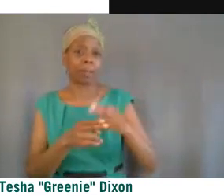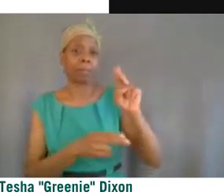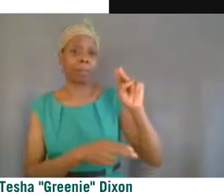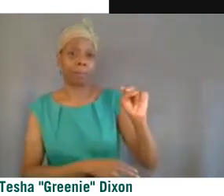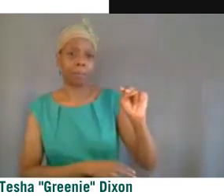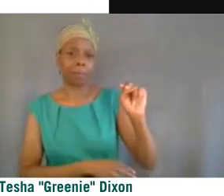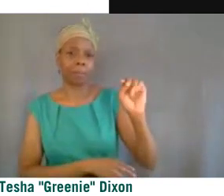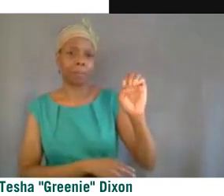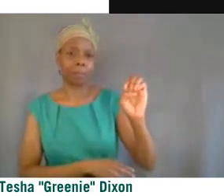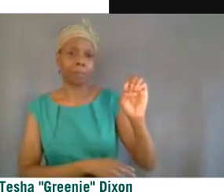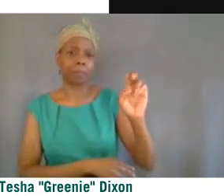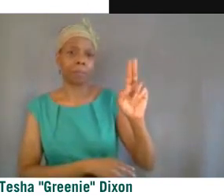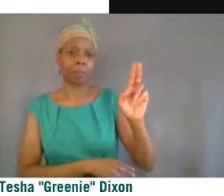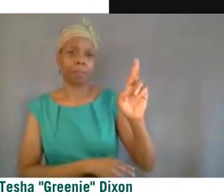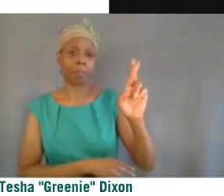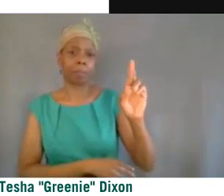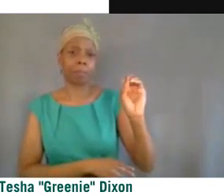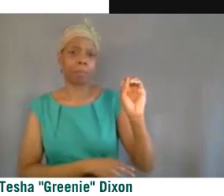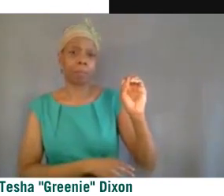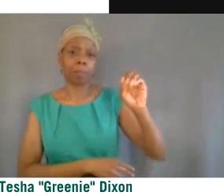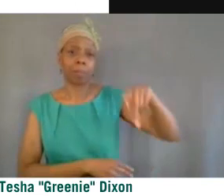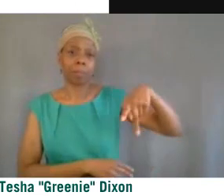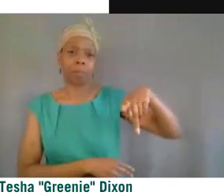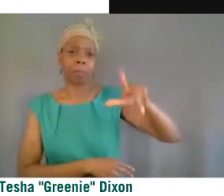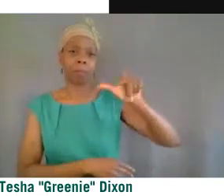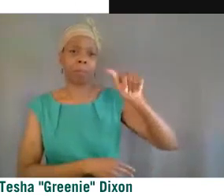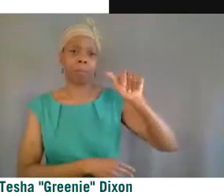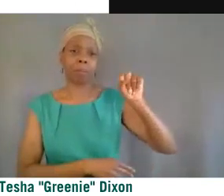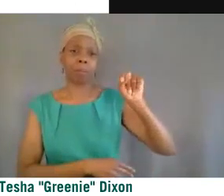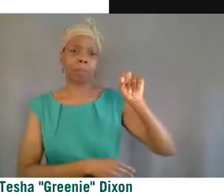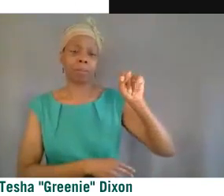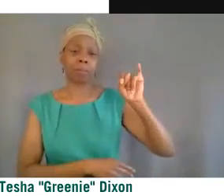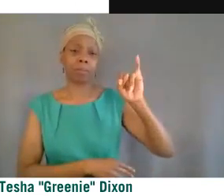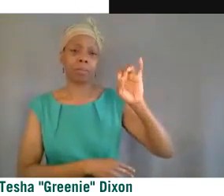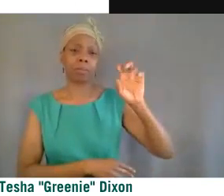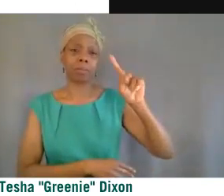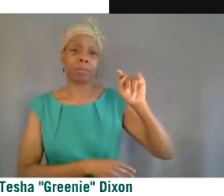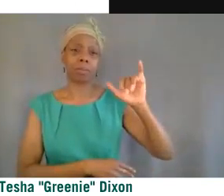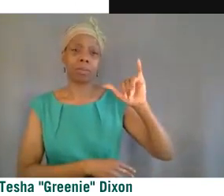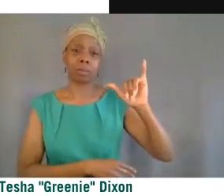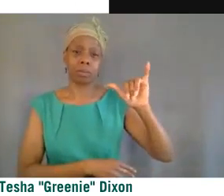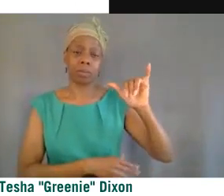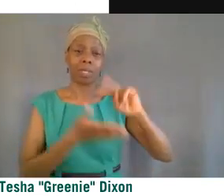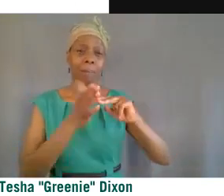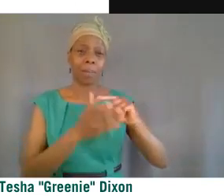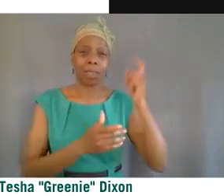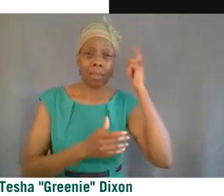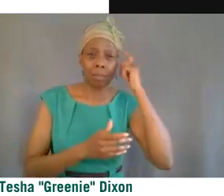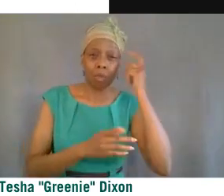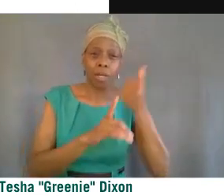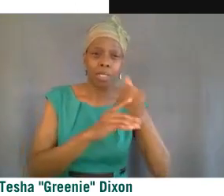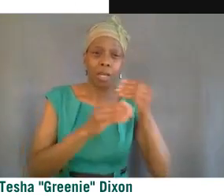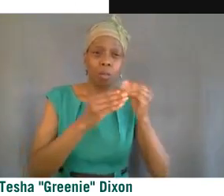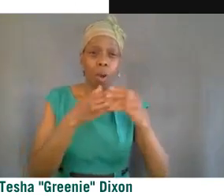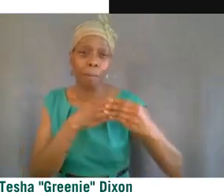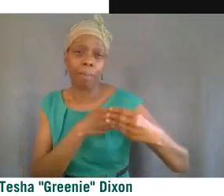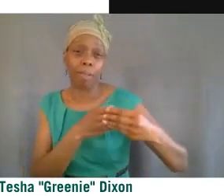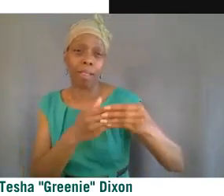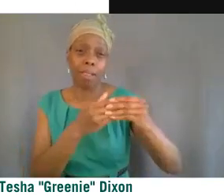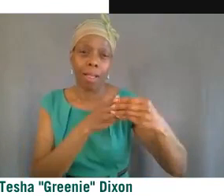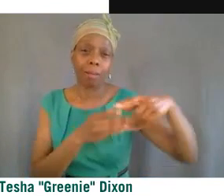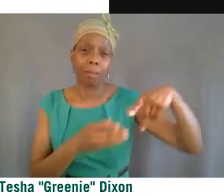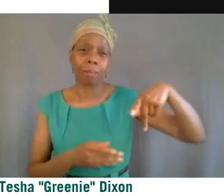neuroplasticity, and the brain is more plastic or more pliable or more resilient, let's say,